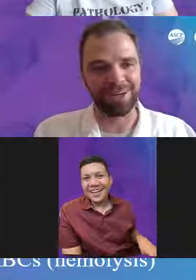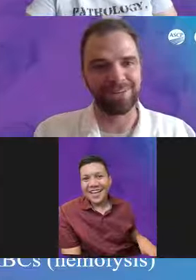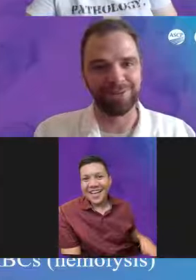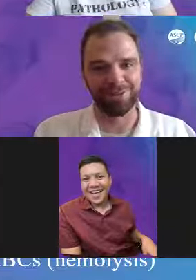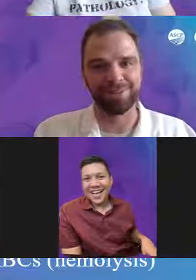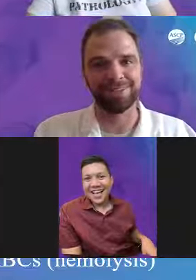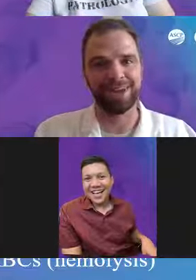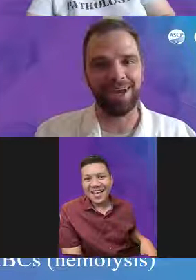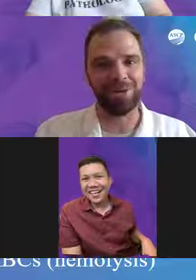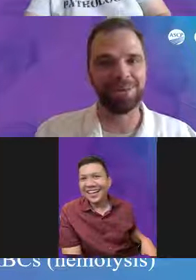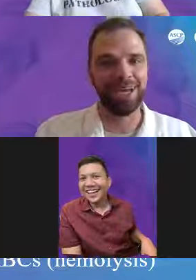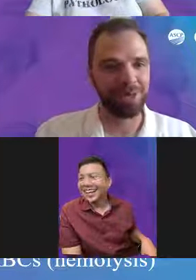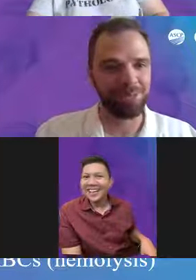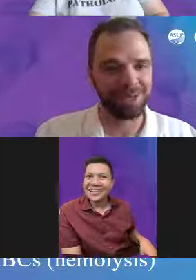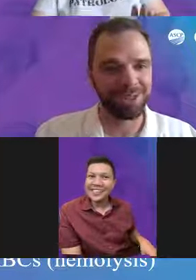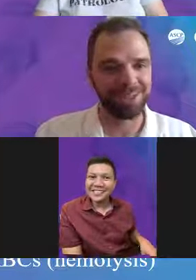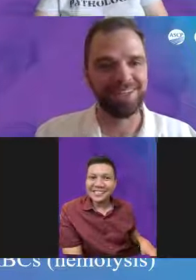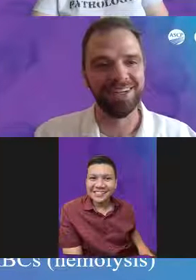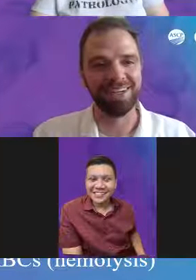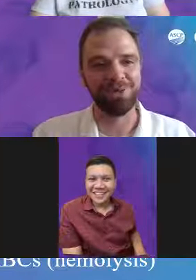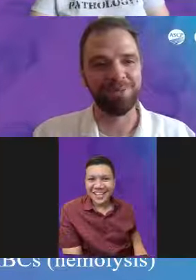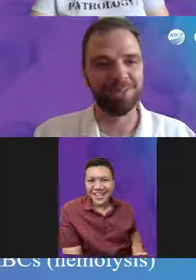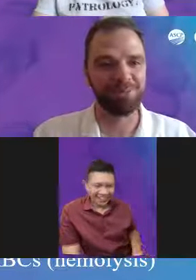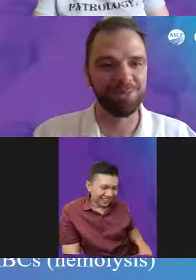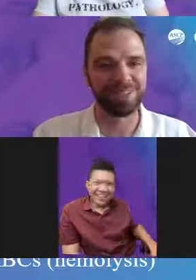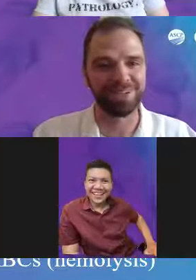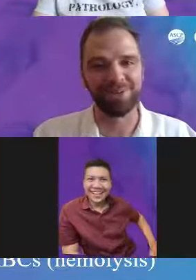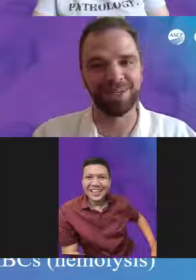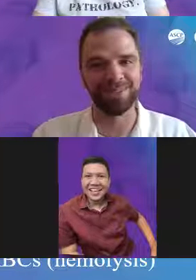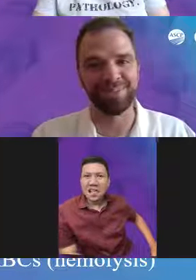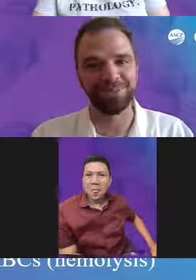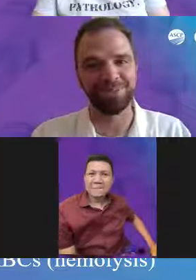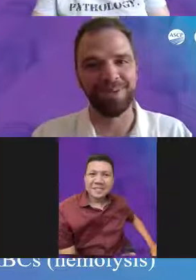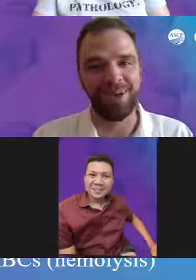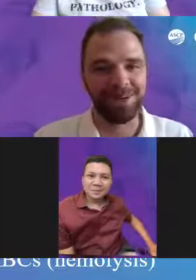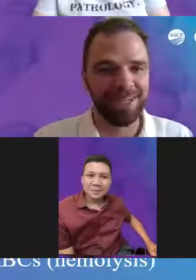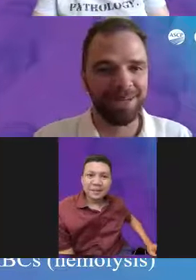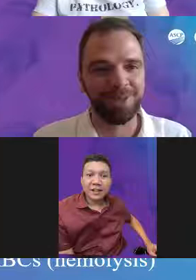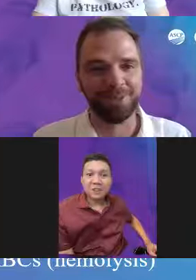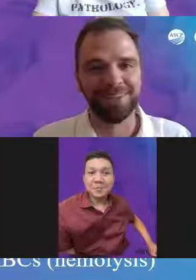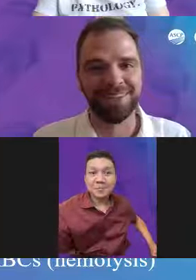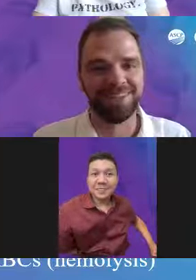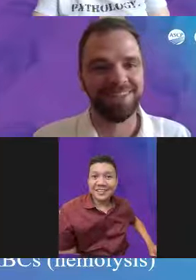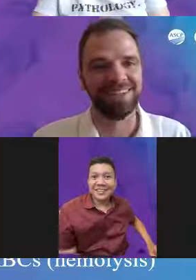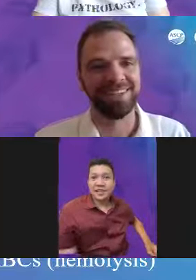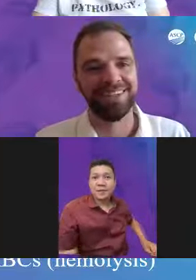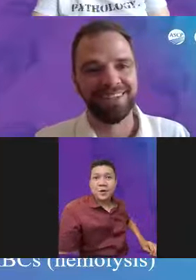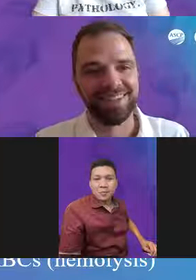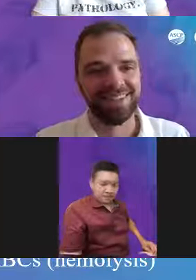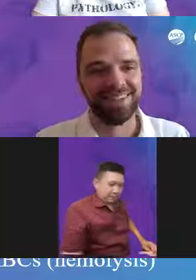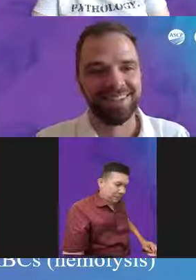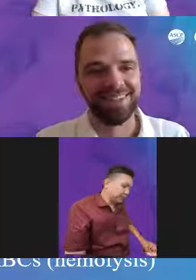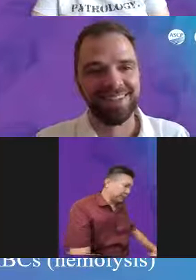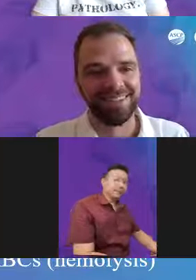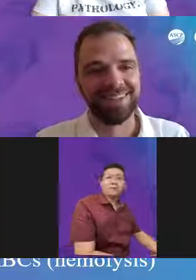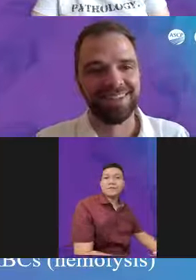fun facts that I've learned? How will they help my patient? You keep telling me more stuff. How do I help them? You are